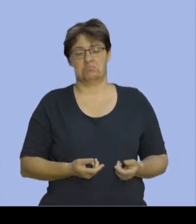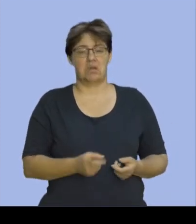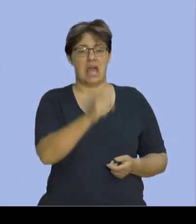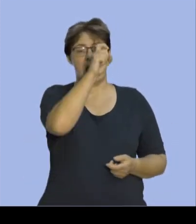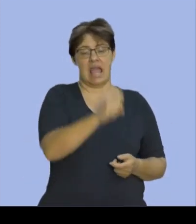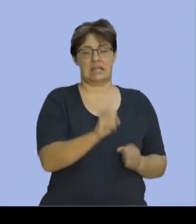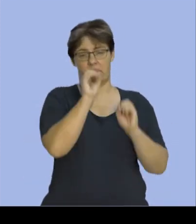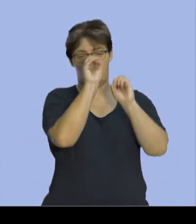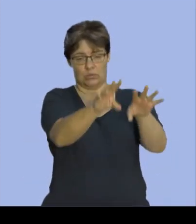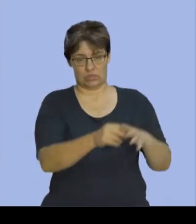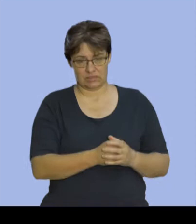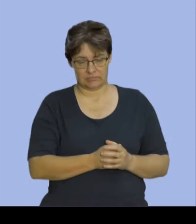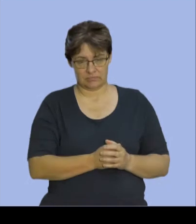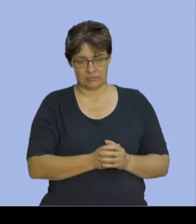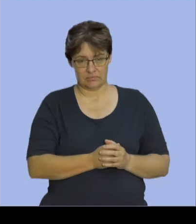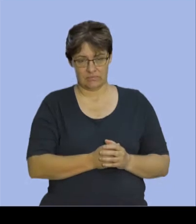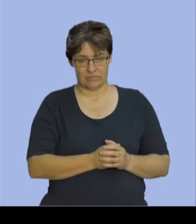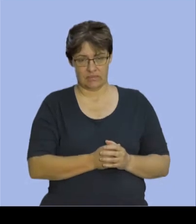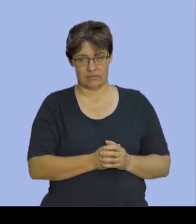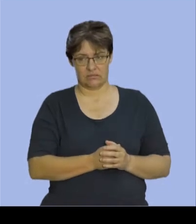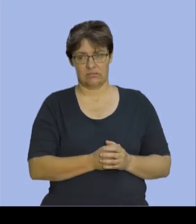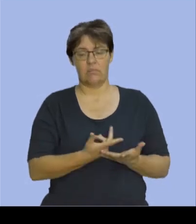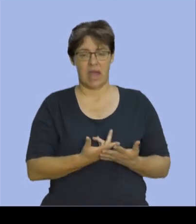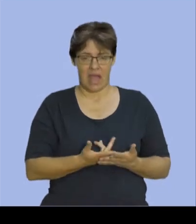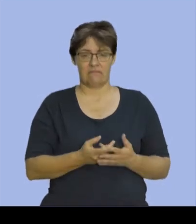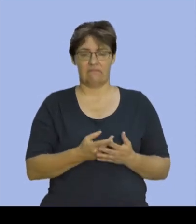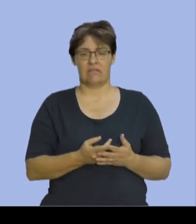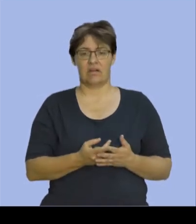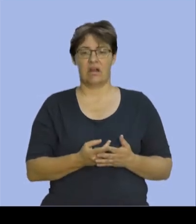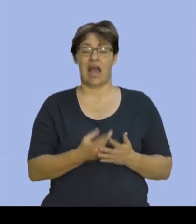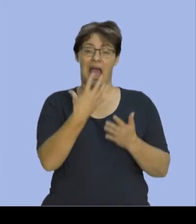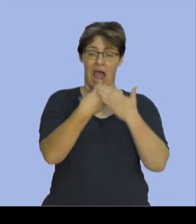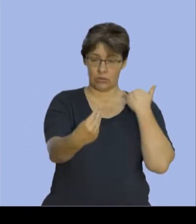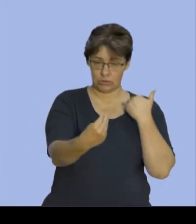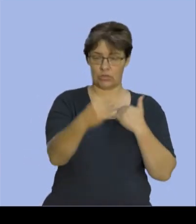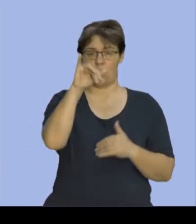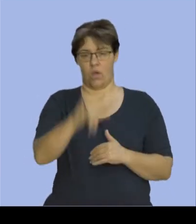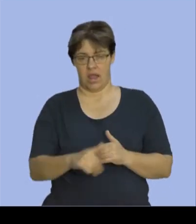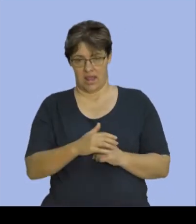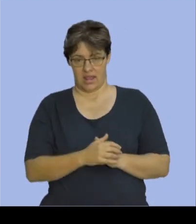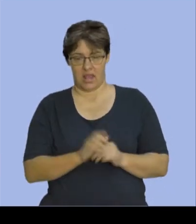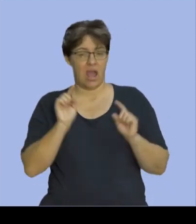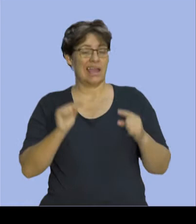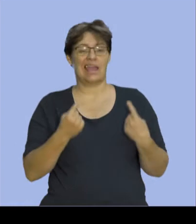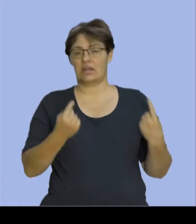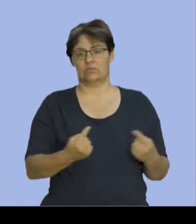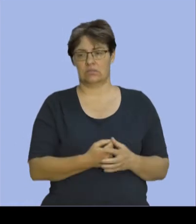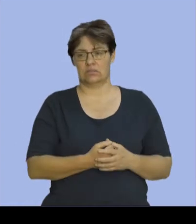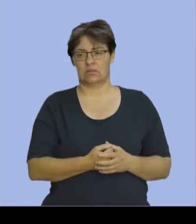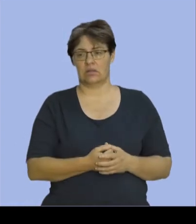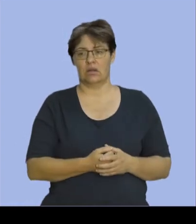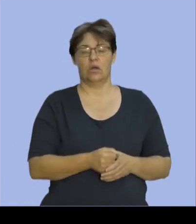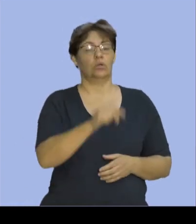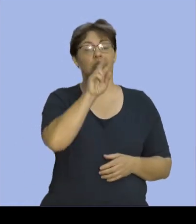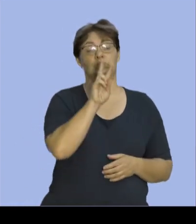the x, because you know that's normally our input value, and my output value is y. I can't have my x as 2,